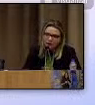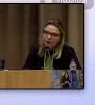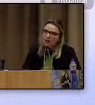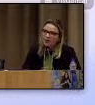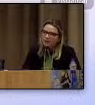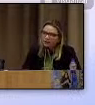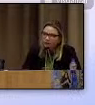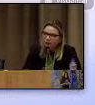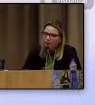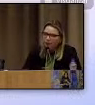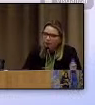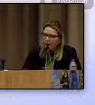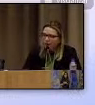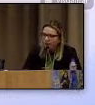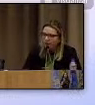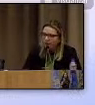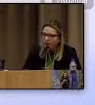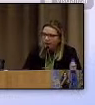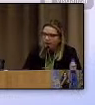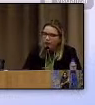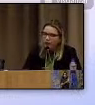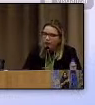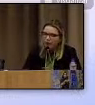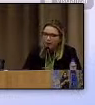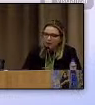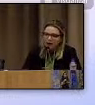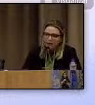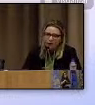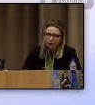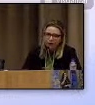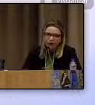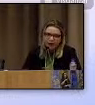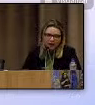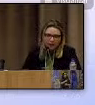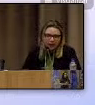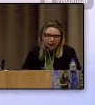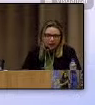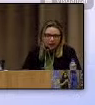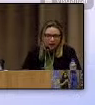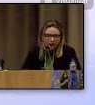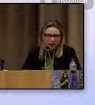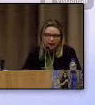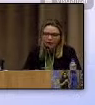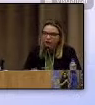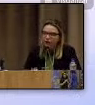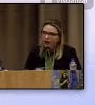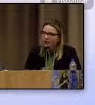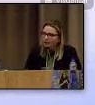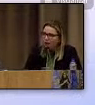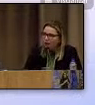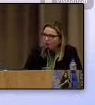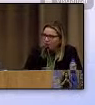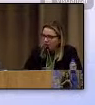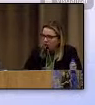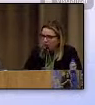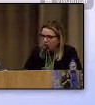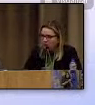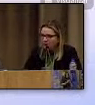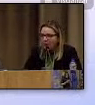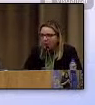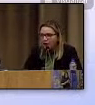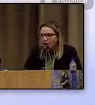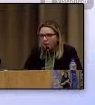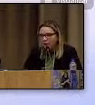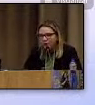and with the proposal and the dimension of the project, we were able to have the external help to get